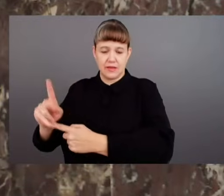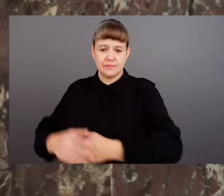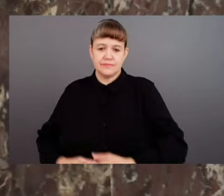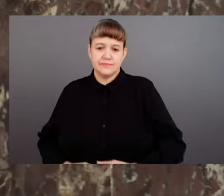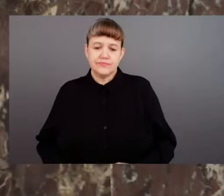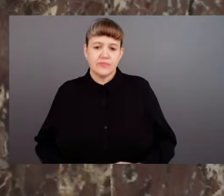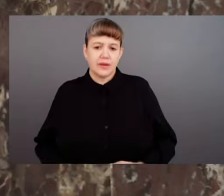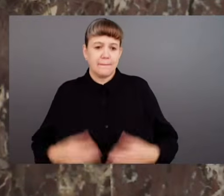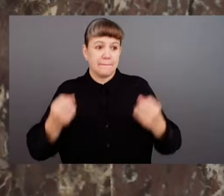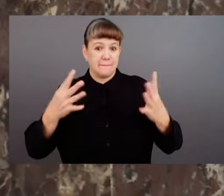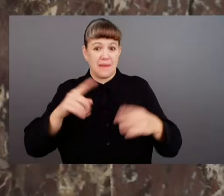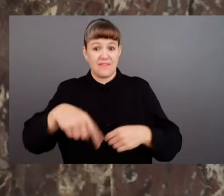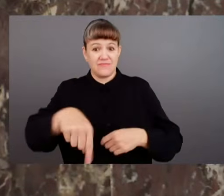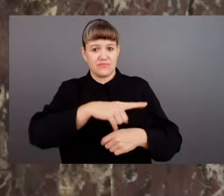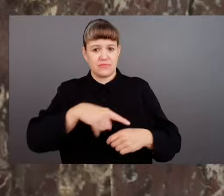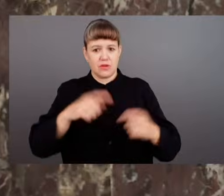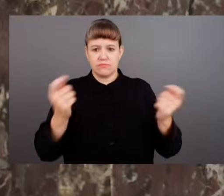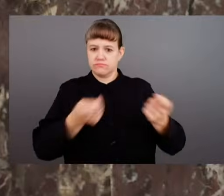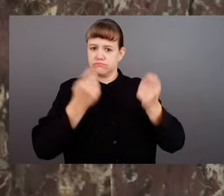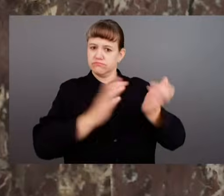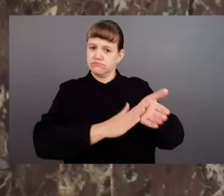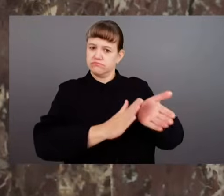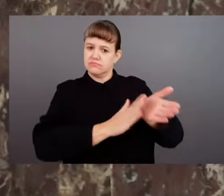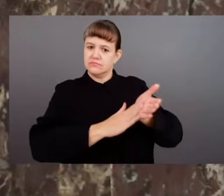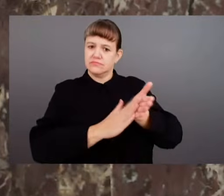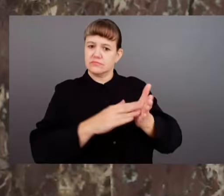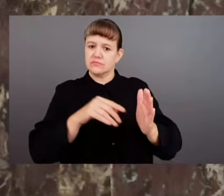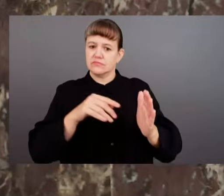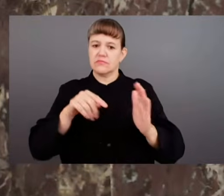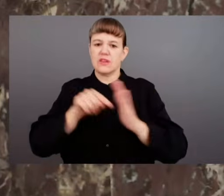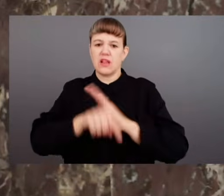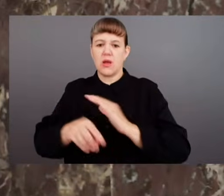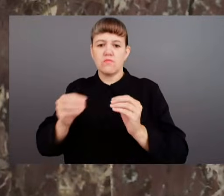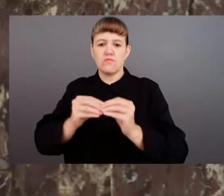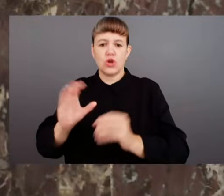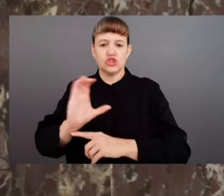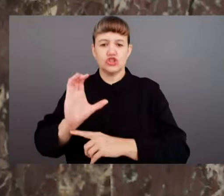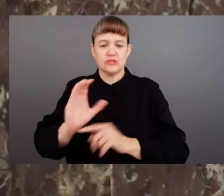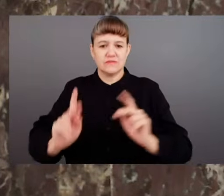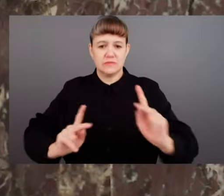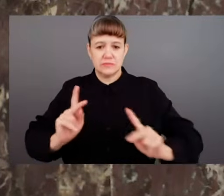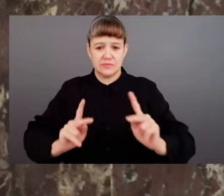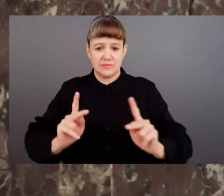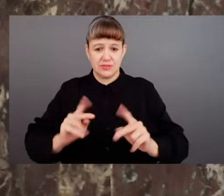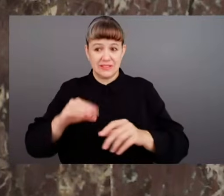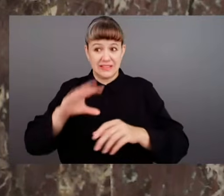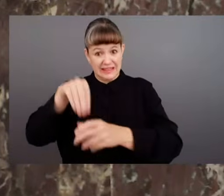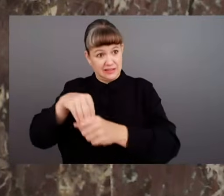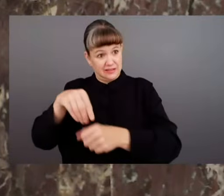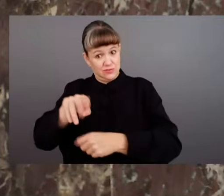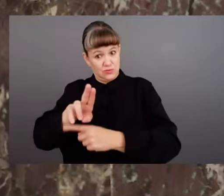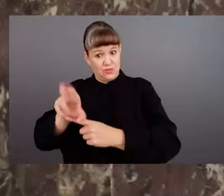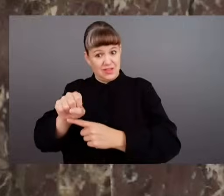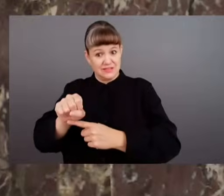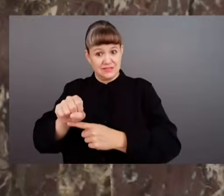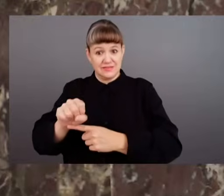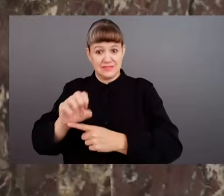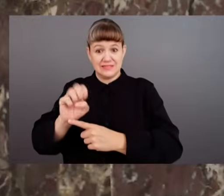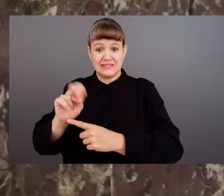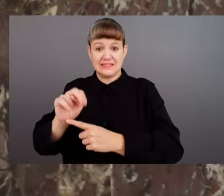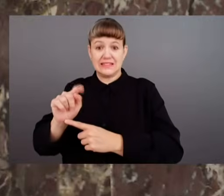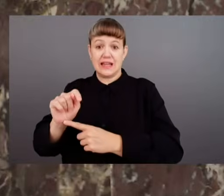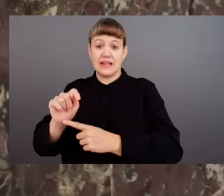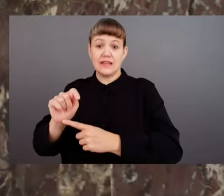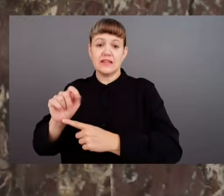In Montreal, Antifa members brutally assaulted and broke the arm of Billboard Chris, who was 1BC's